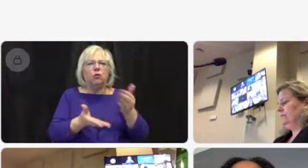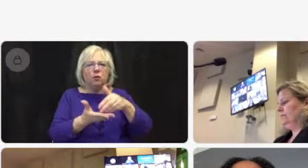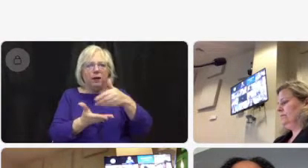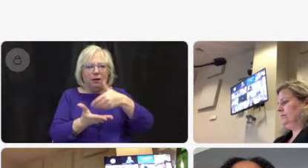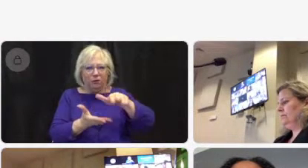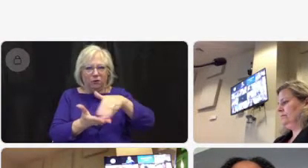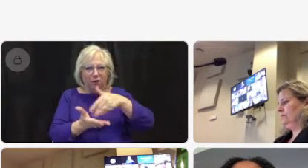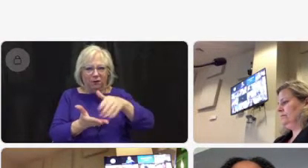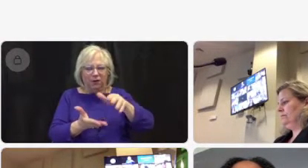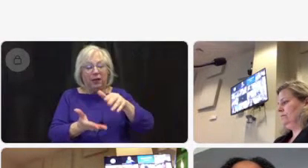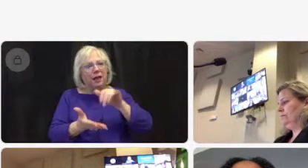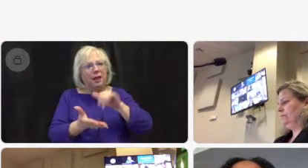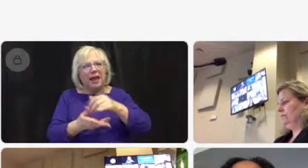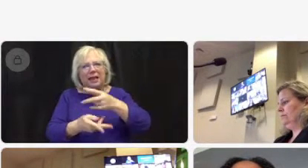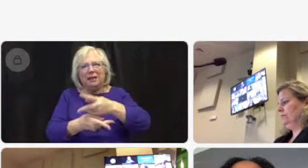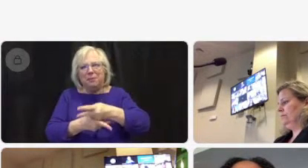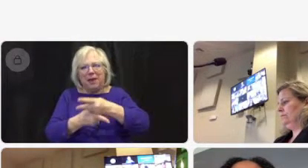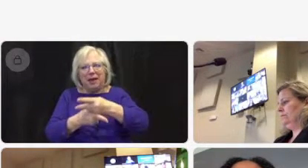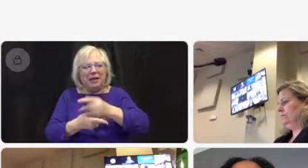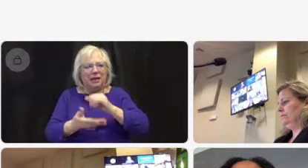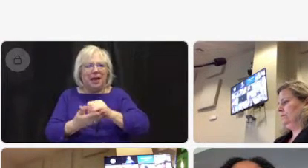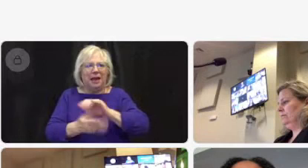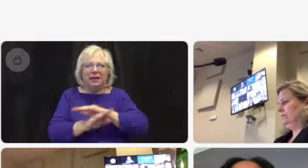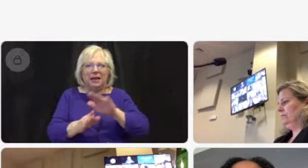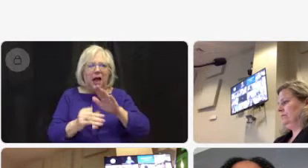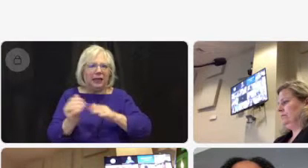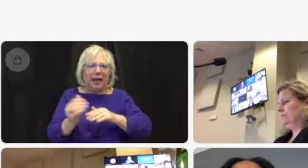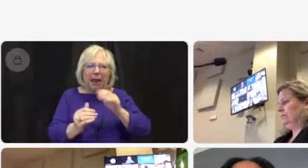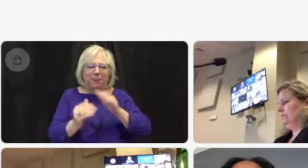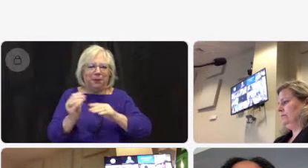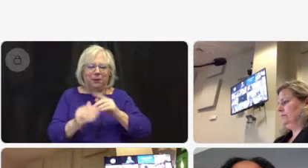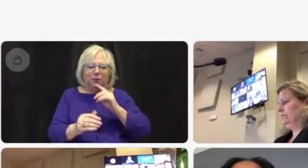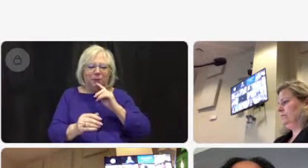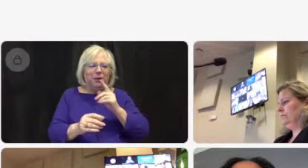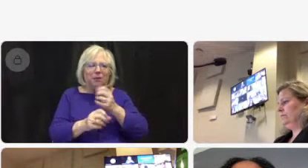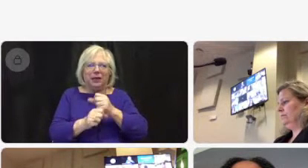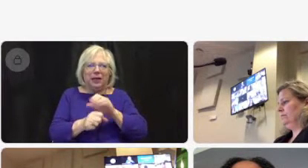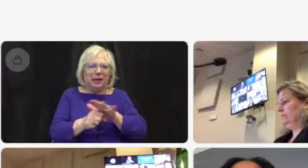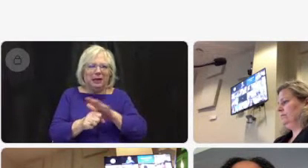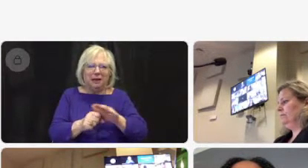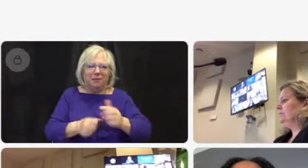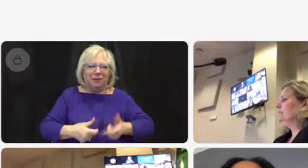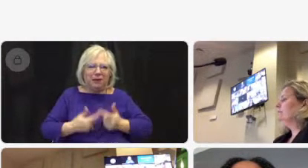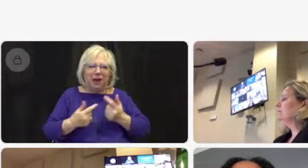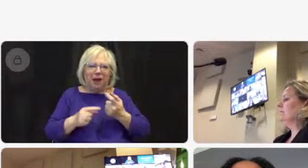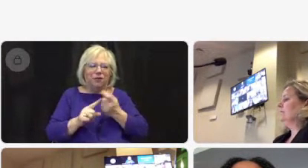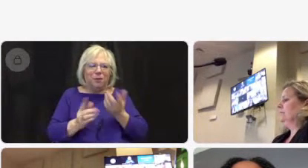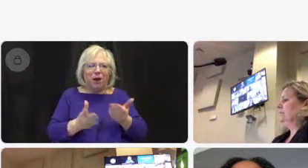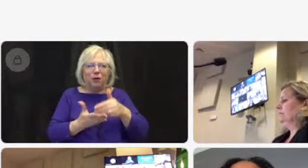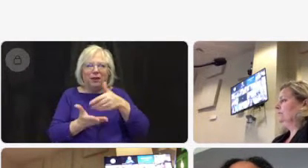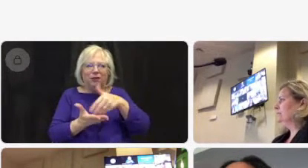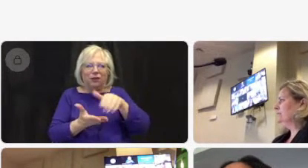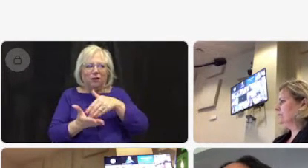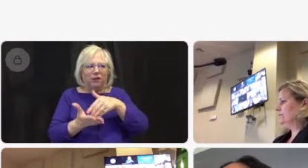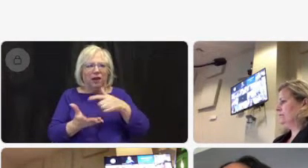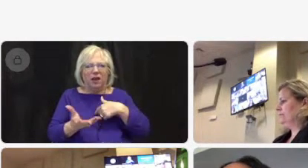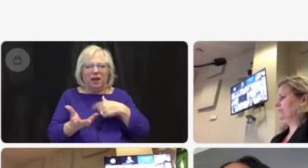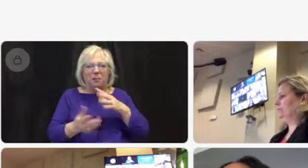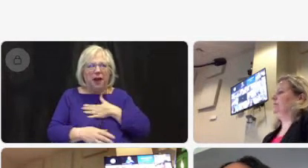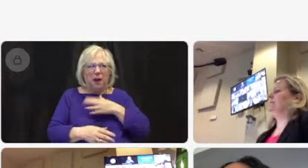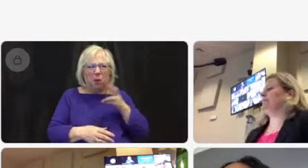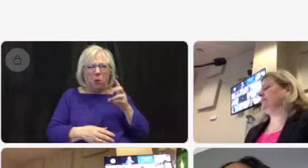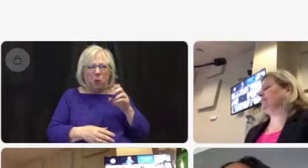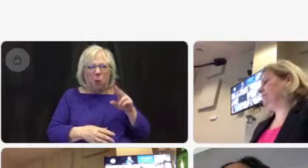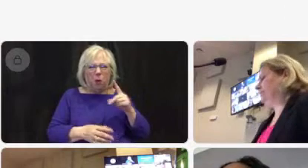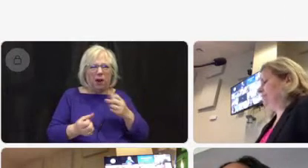resurfacing is maintenance. It is not capital. We don't get enough life out of our resurfacing. As I drive around my ward, and